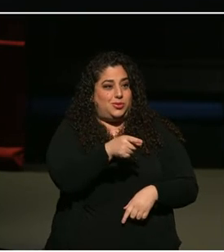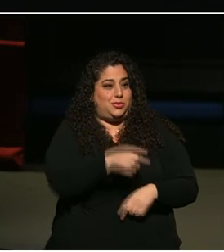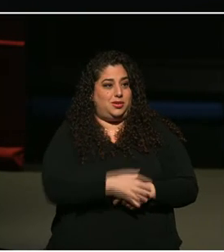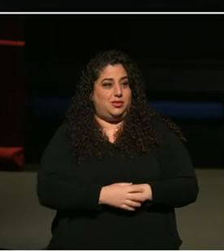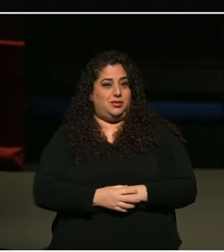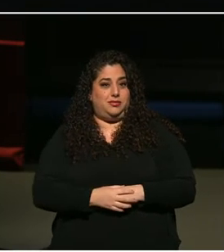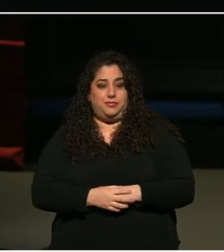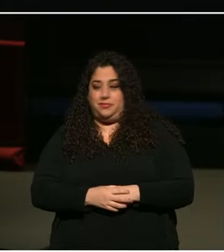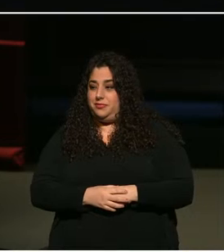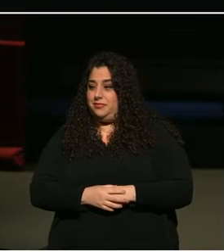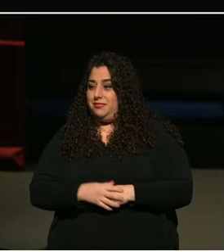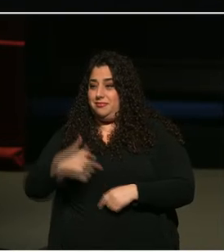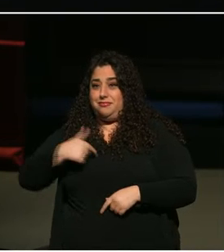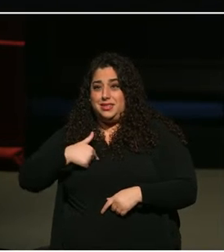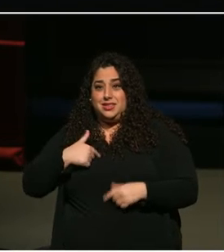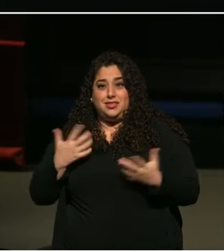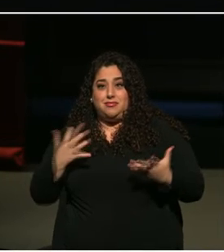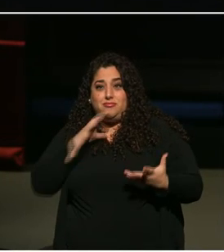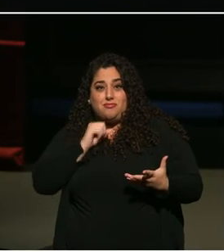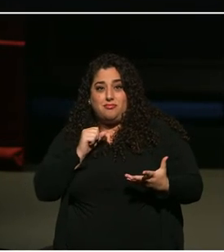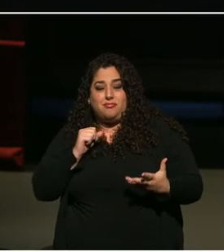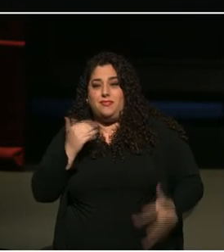As a 15-year-old kid, that's